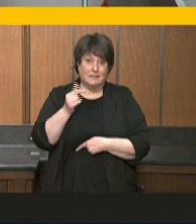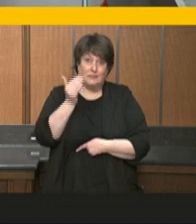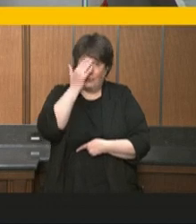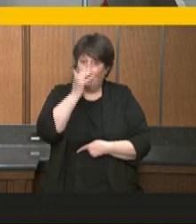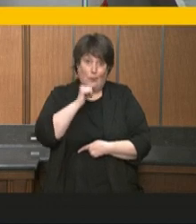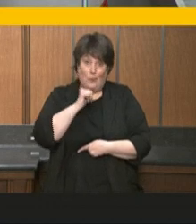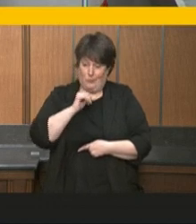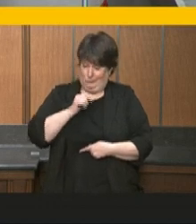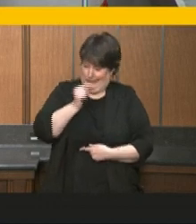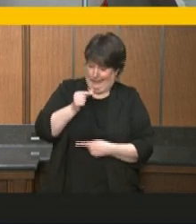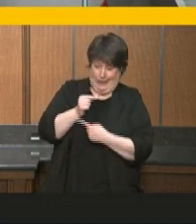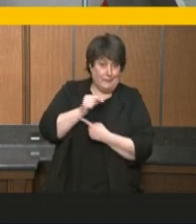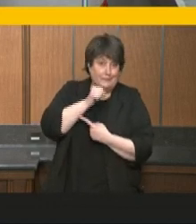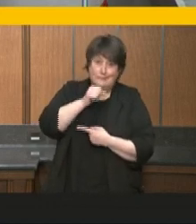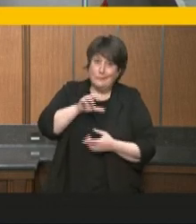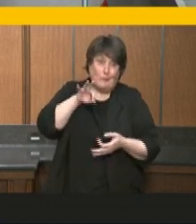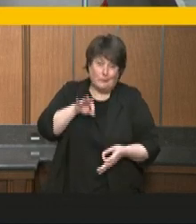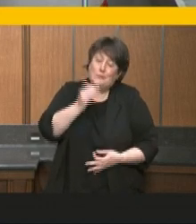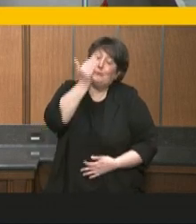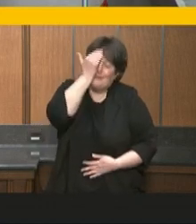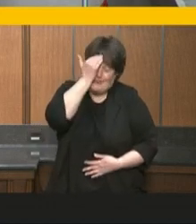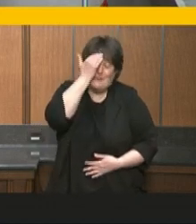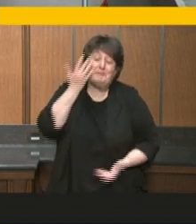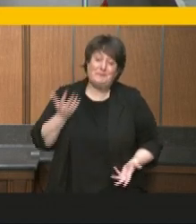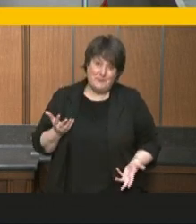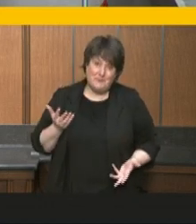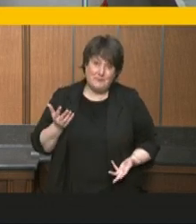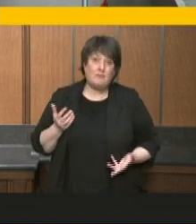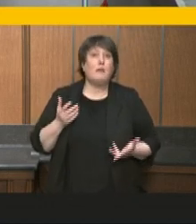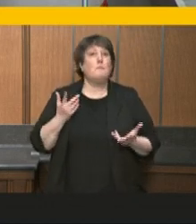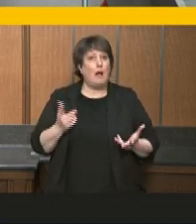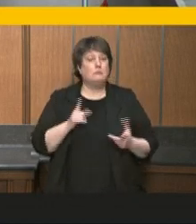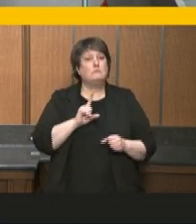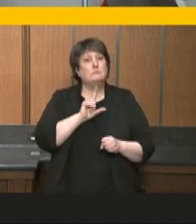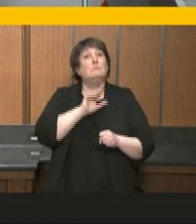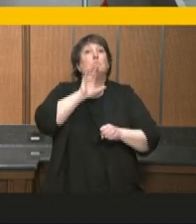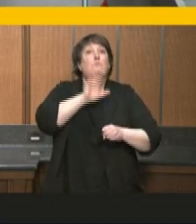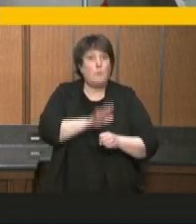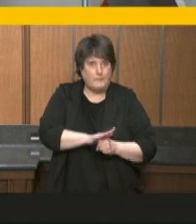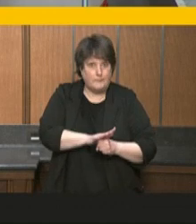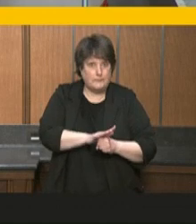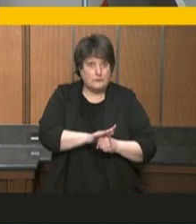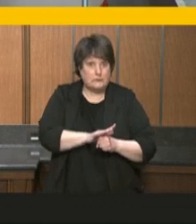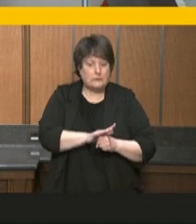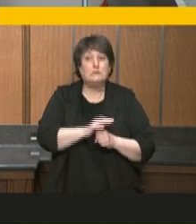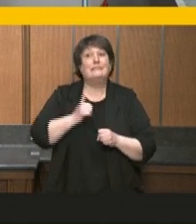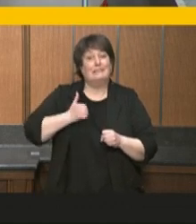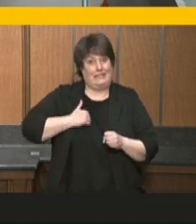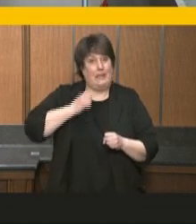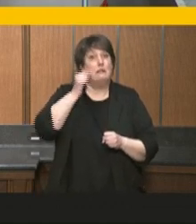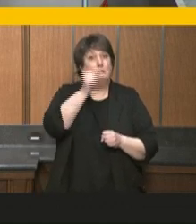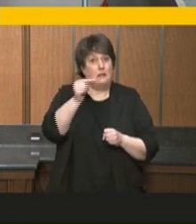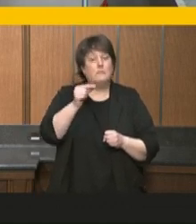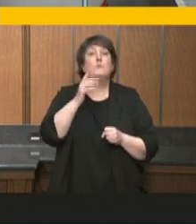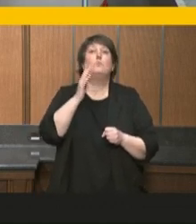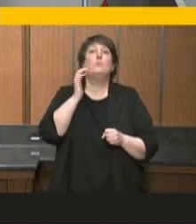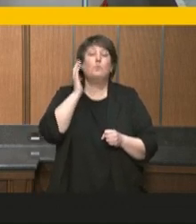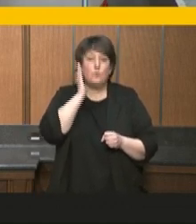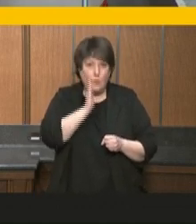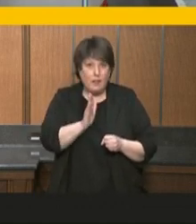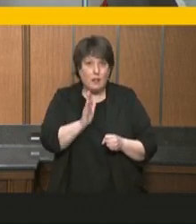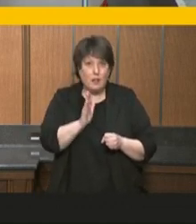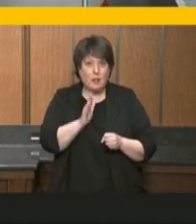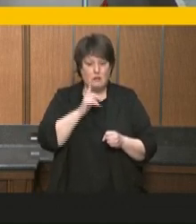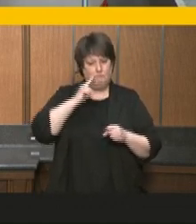perfect. What we can promise you is that we are going to act with the alacrity and